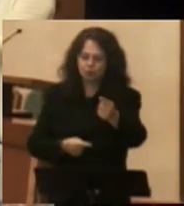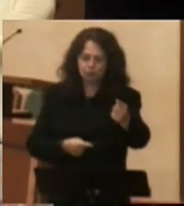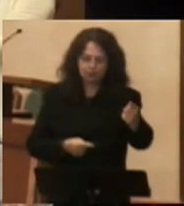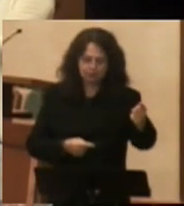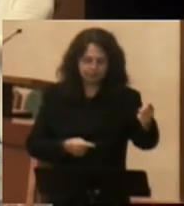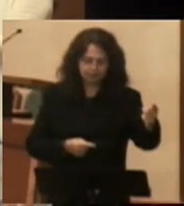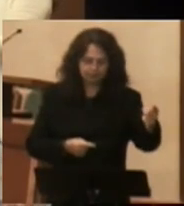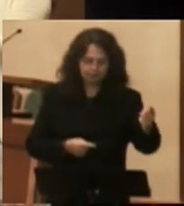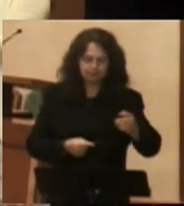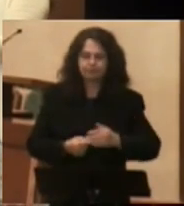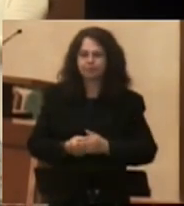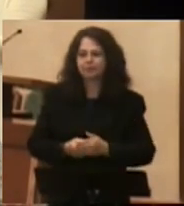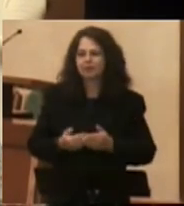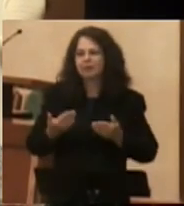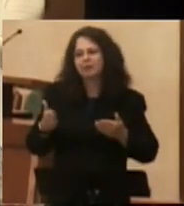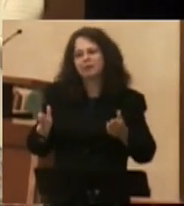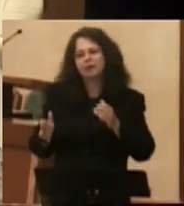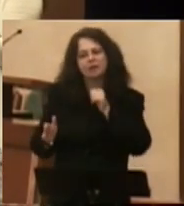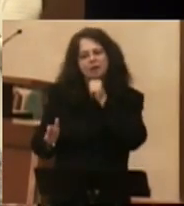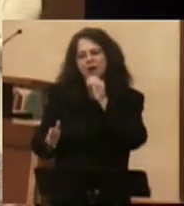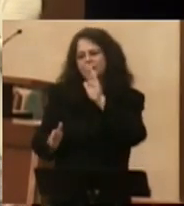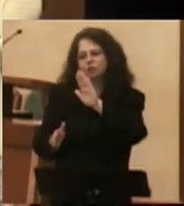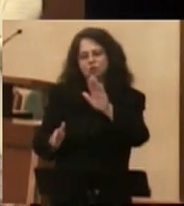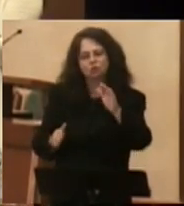Let not your heart be